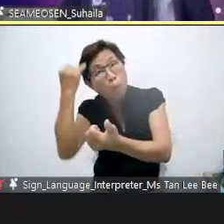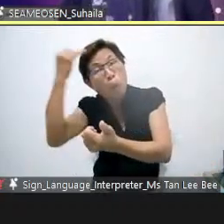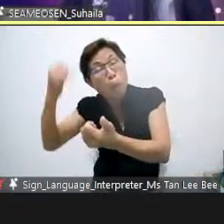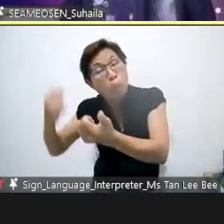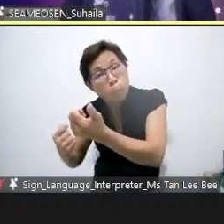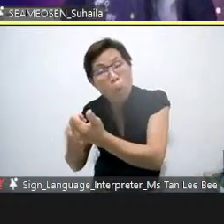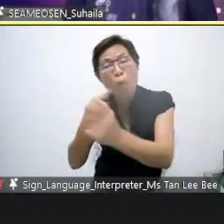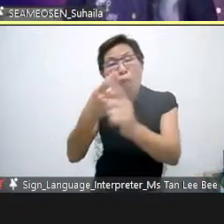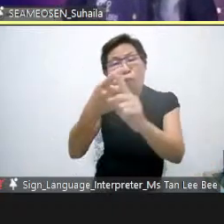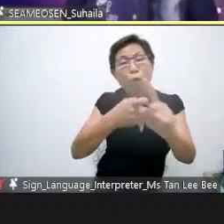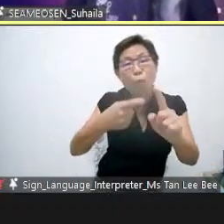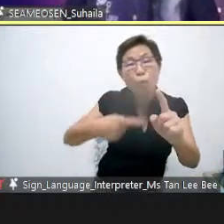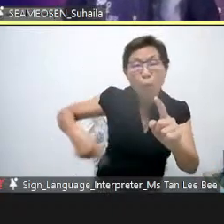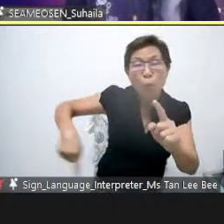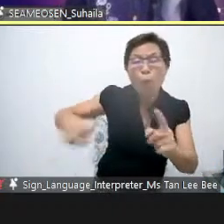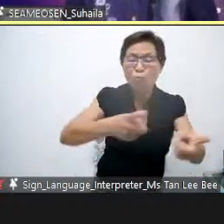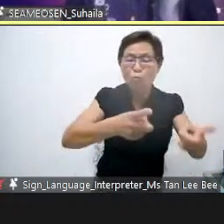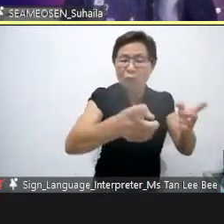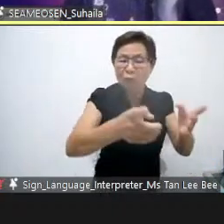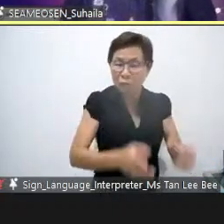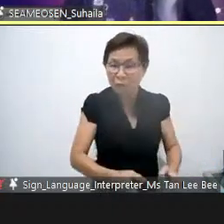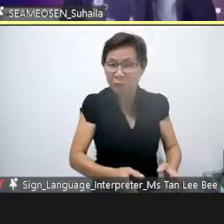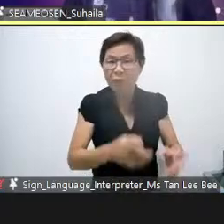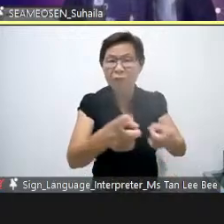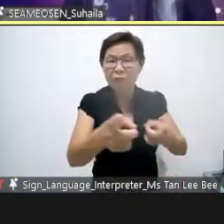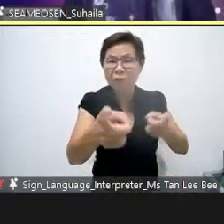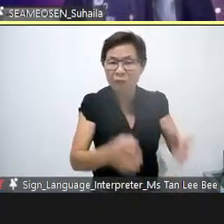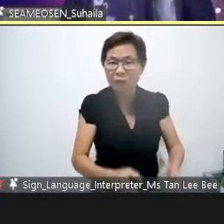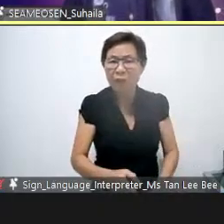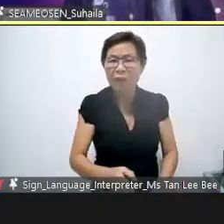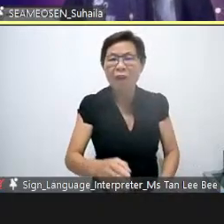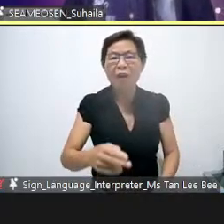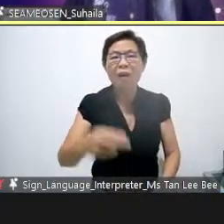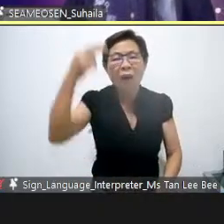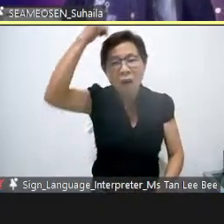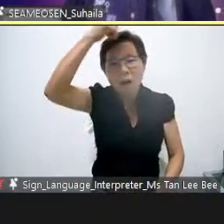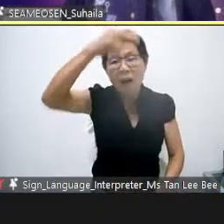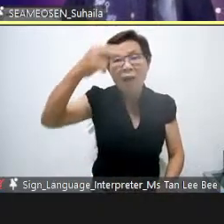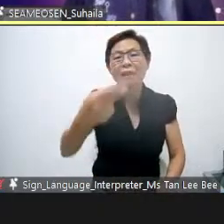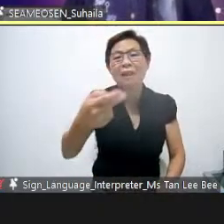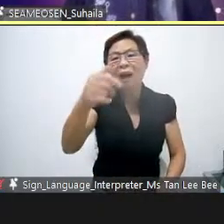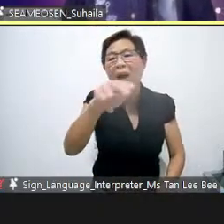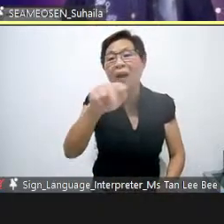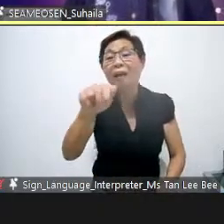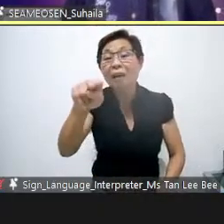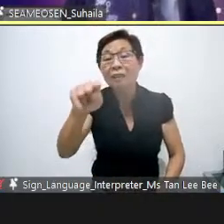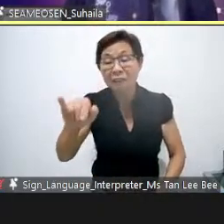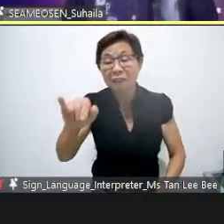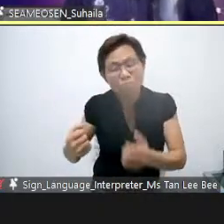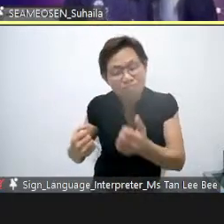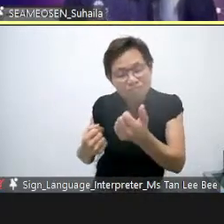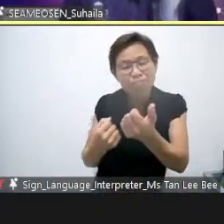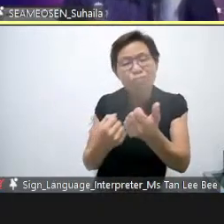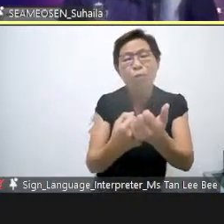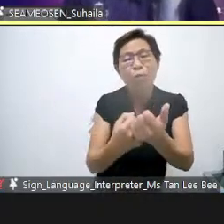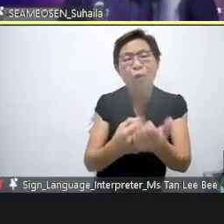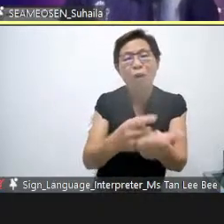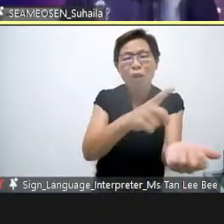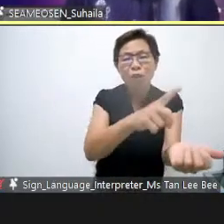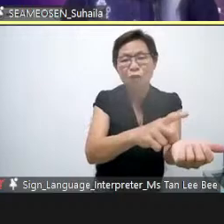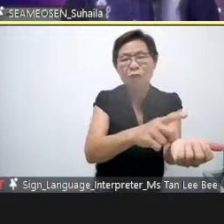our very own director of SEAMEO SEN, Dr. Hajah Hanani Harun Rasid. Dr. Hanani